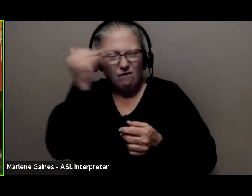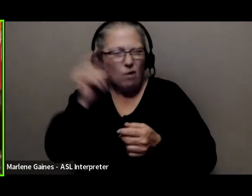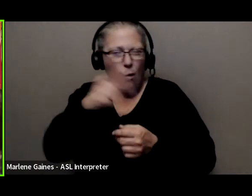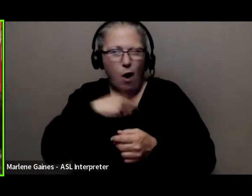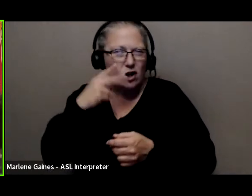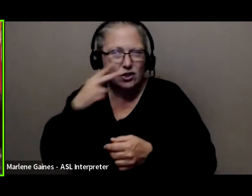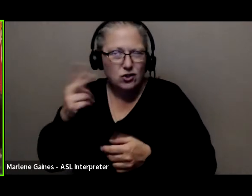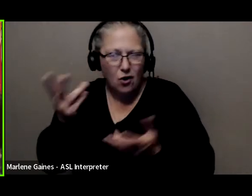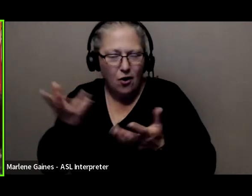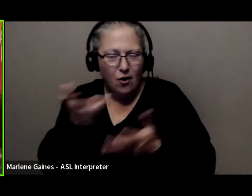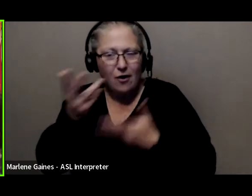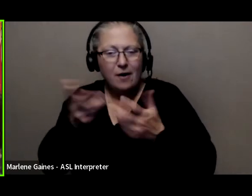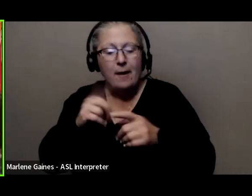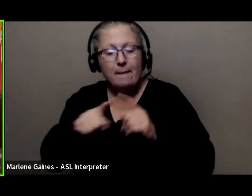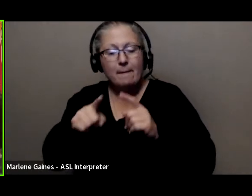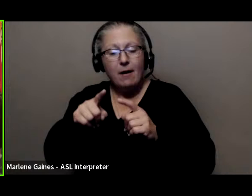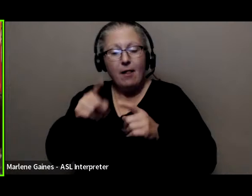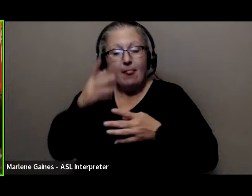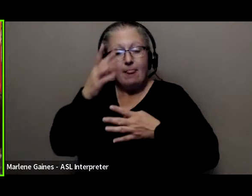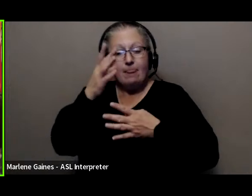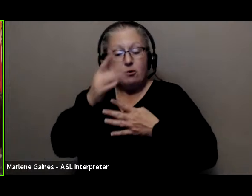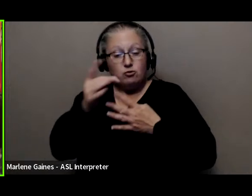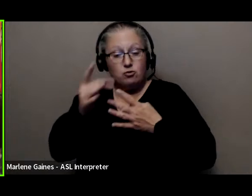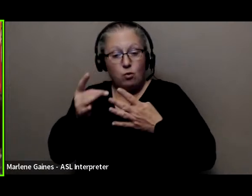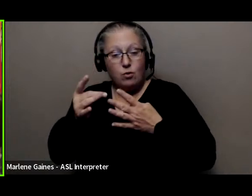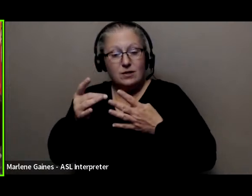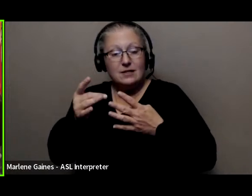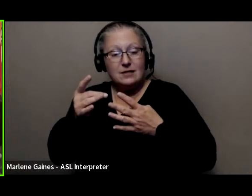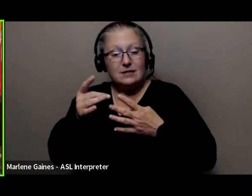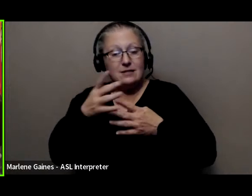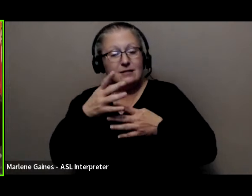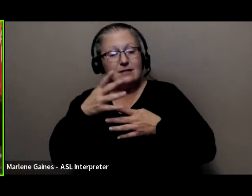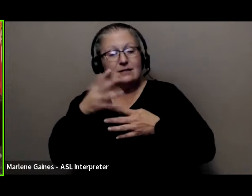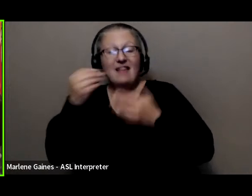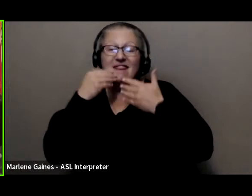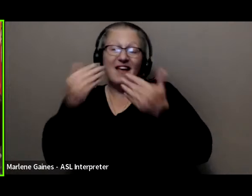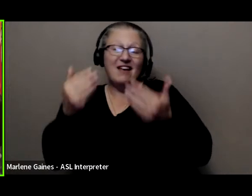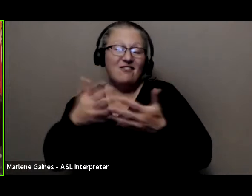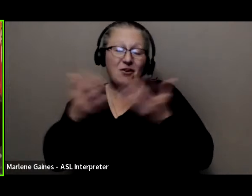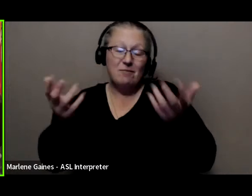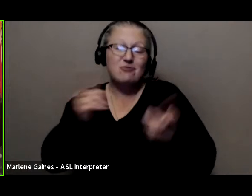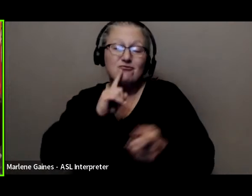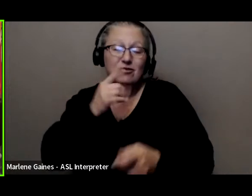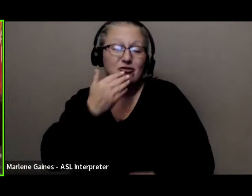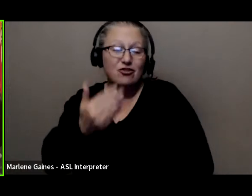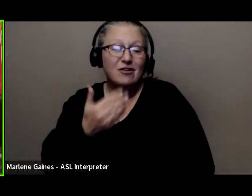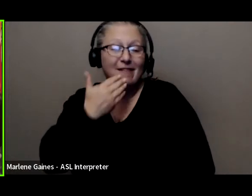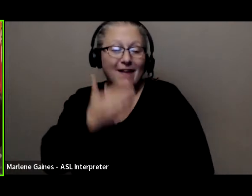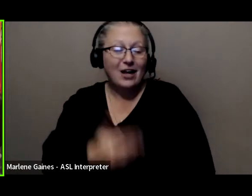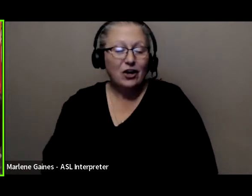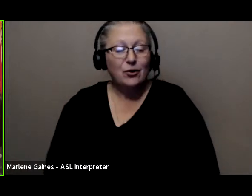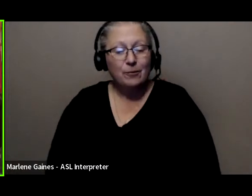but the choices that were made. And just thank you very much. It was really good. Thank you.